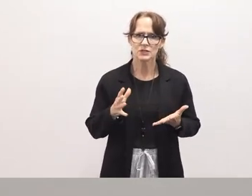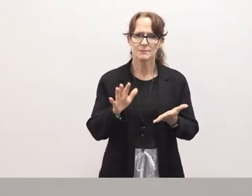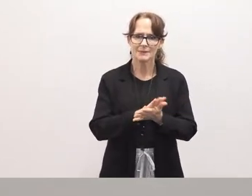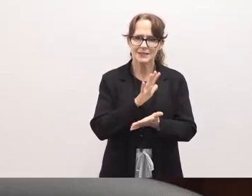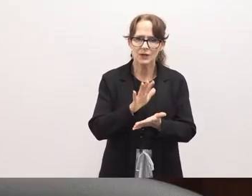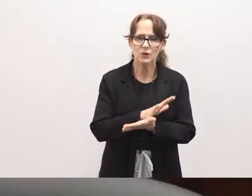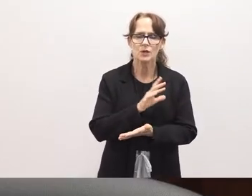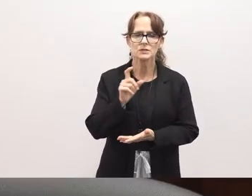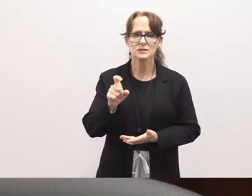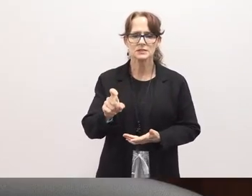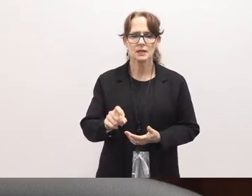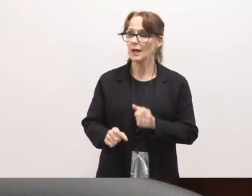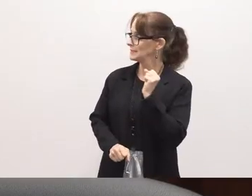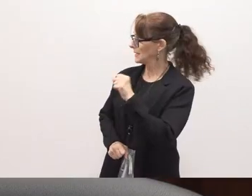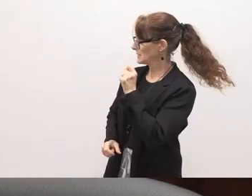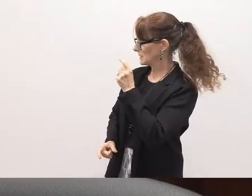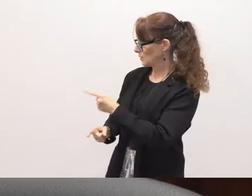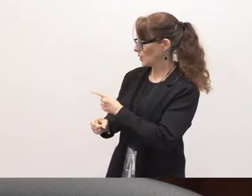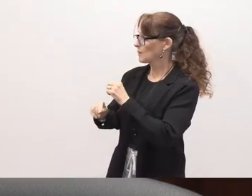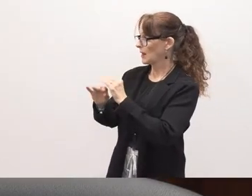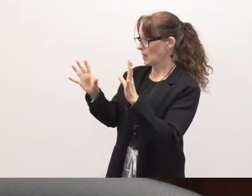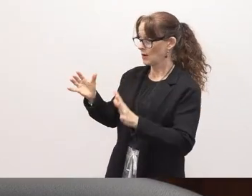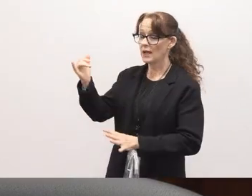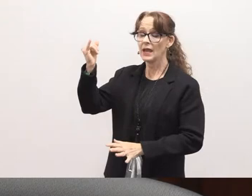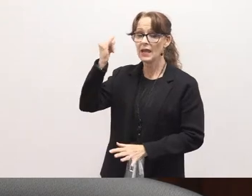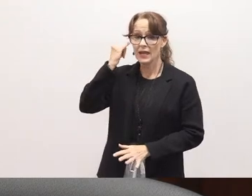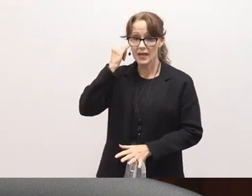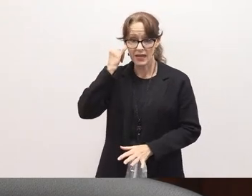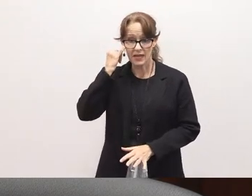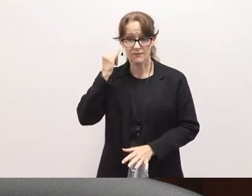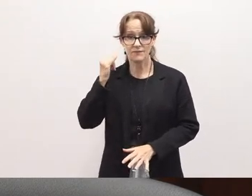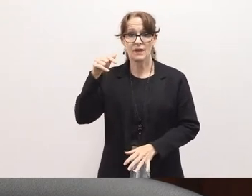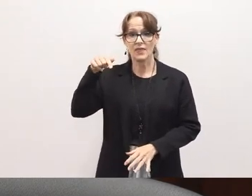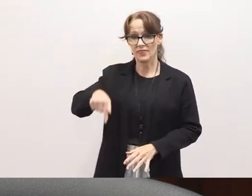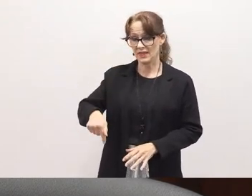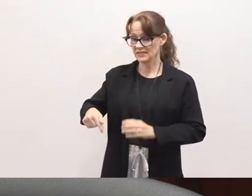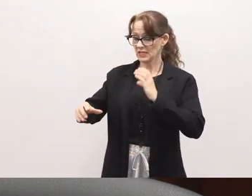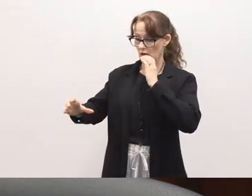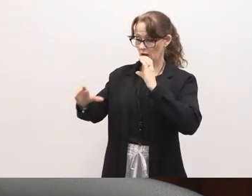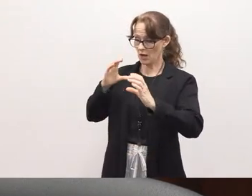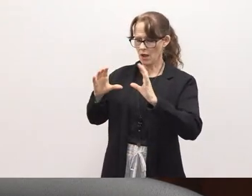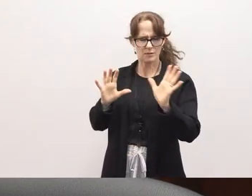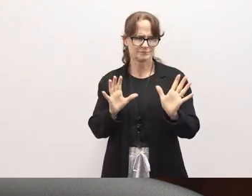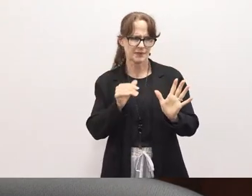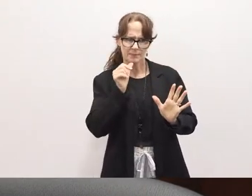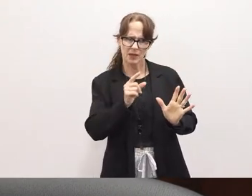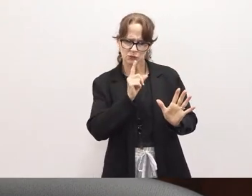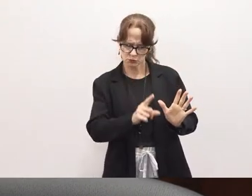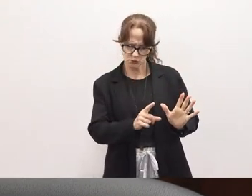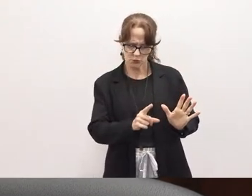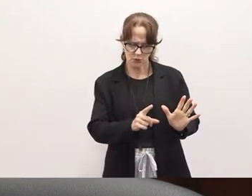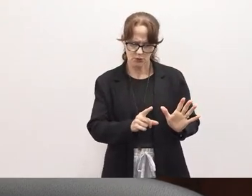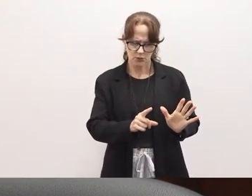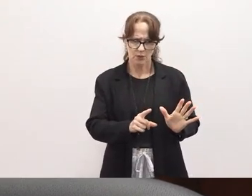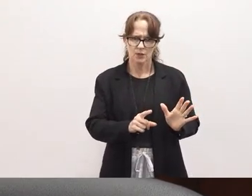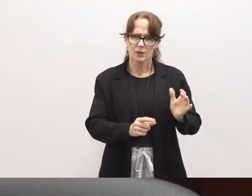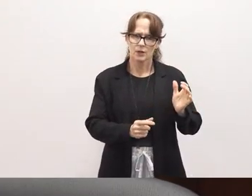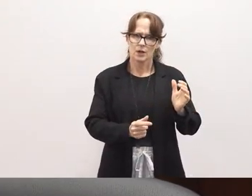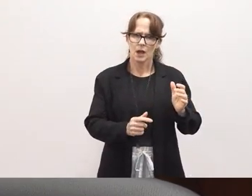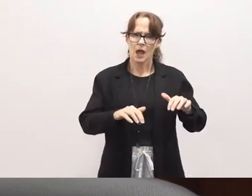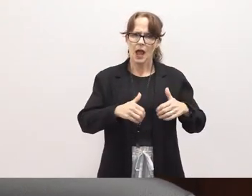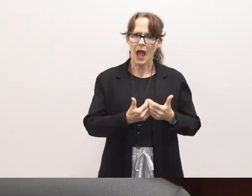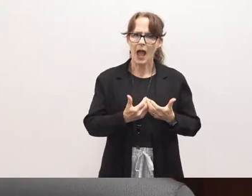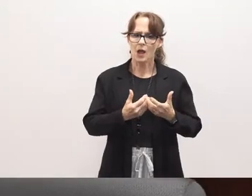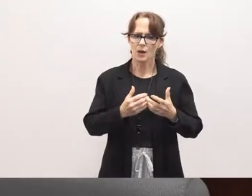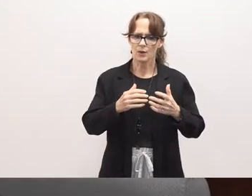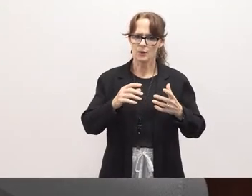that's why I wanted to clarify, Mr. Otto, if indeed this conversation, I wasn't sure if we, on what basis we wanted to